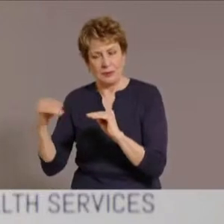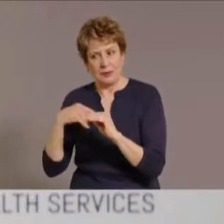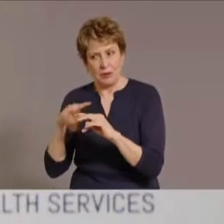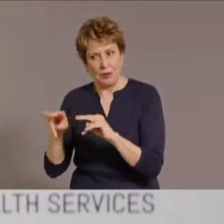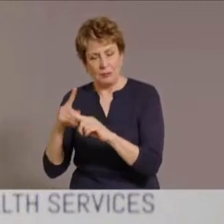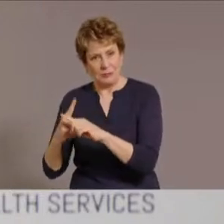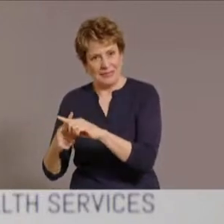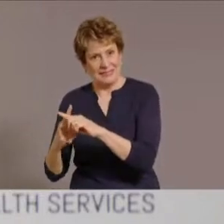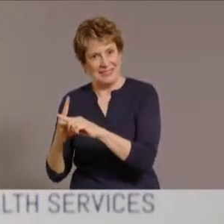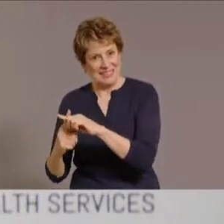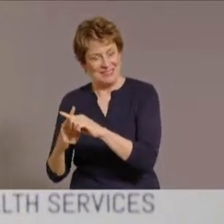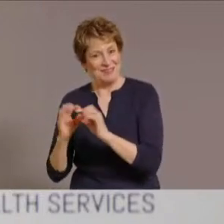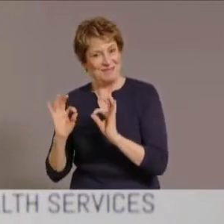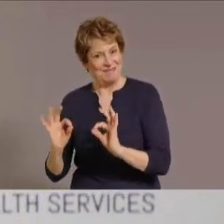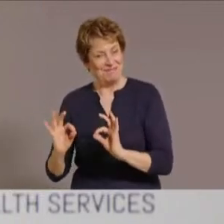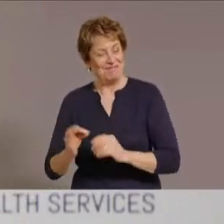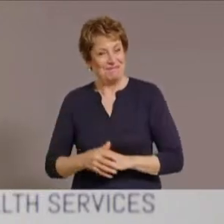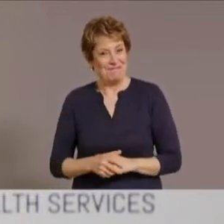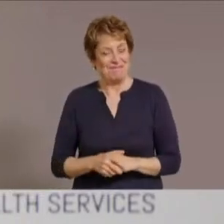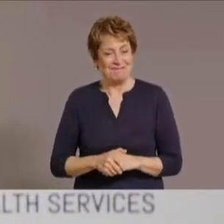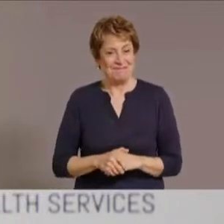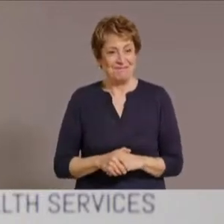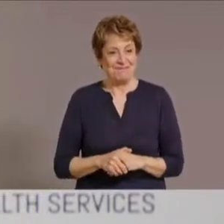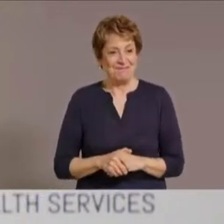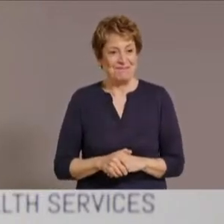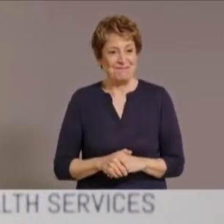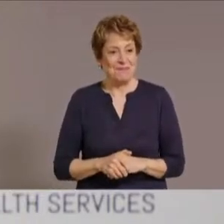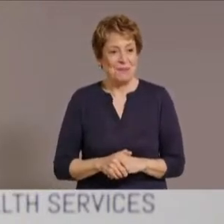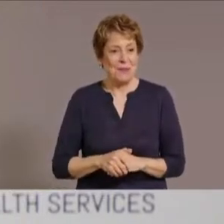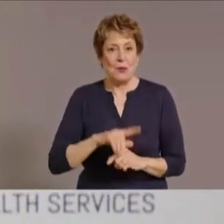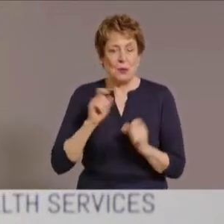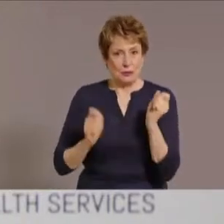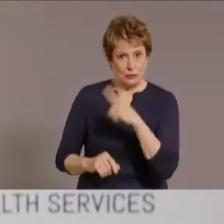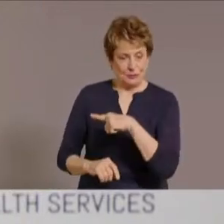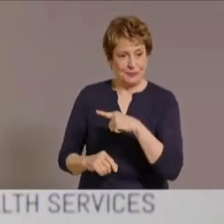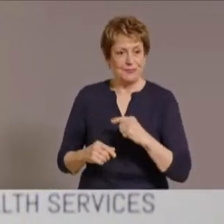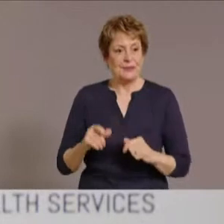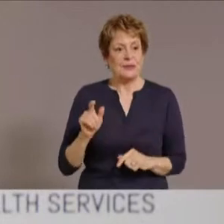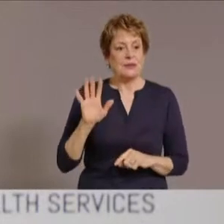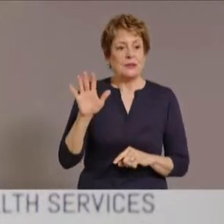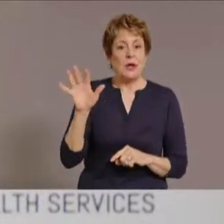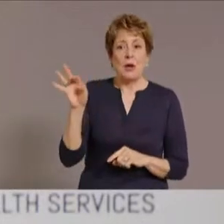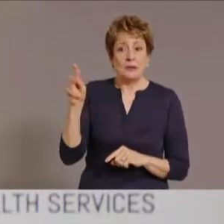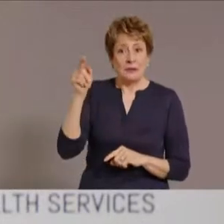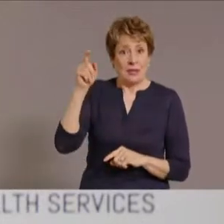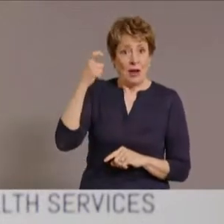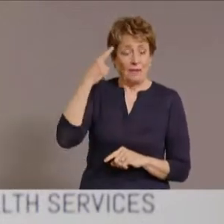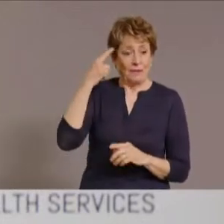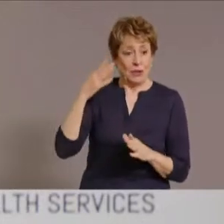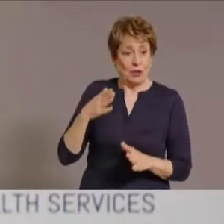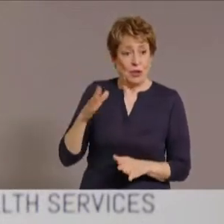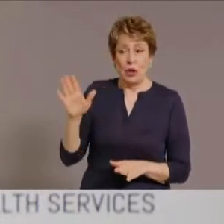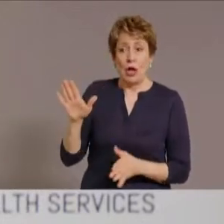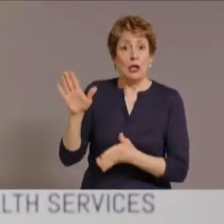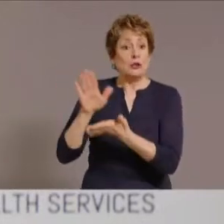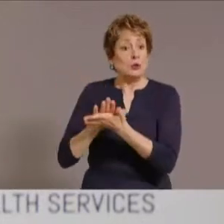you and the governor relaxed the school requirements, say, sort of dumping in the hands of a bunch of local school